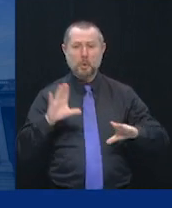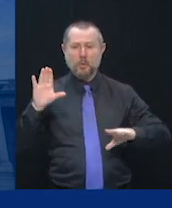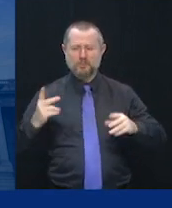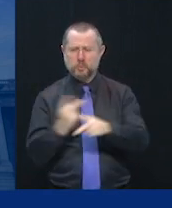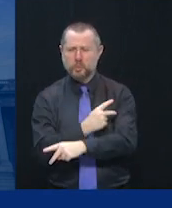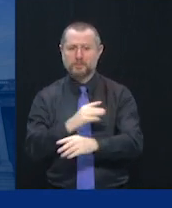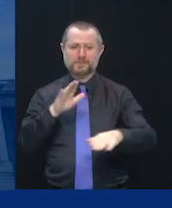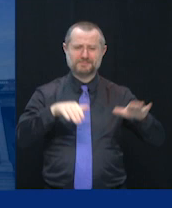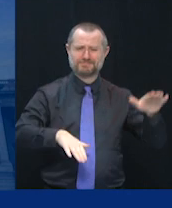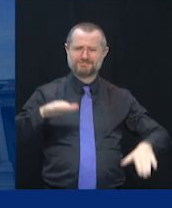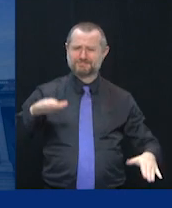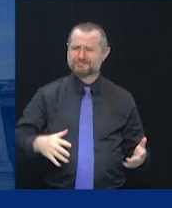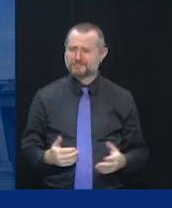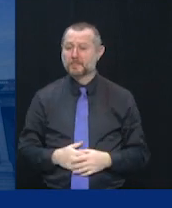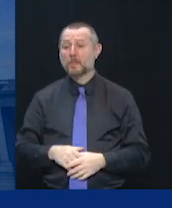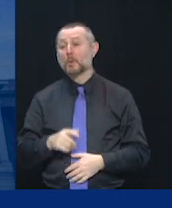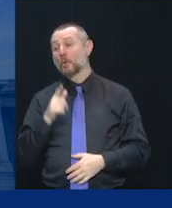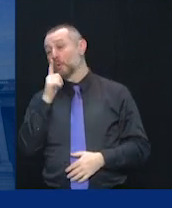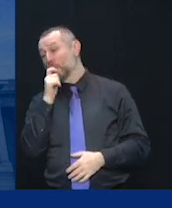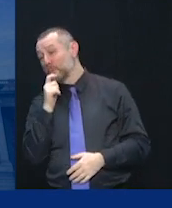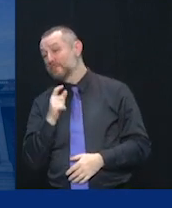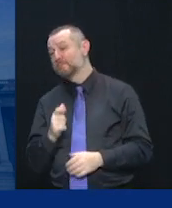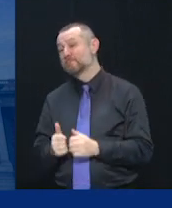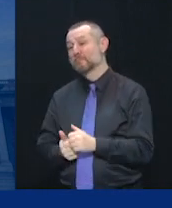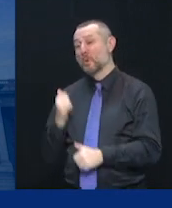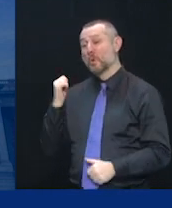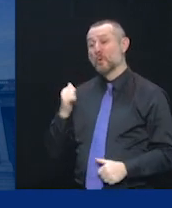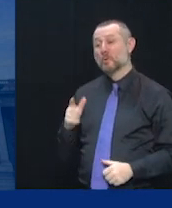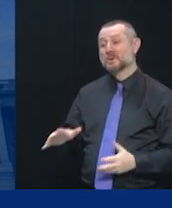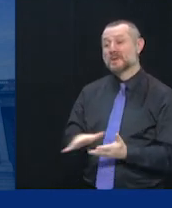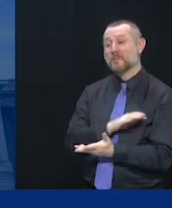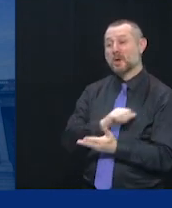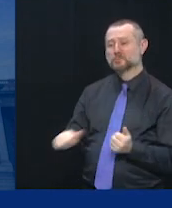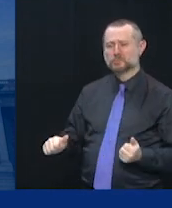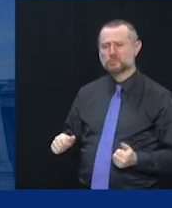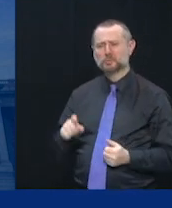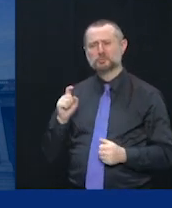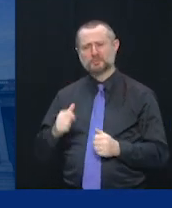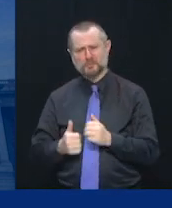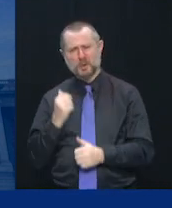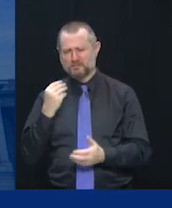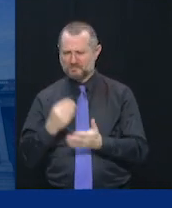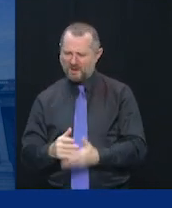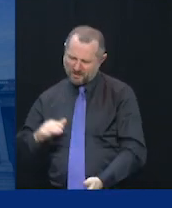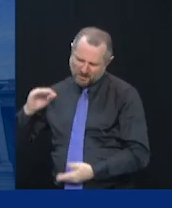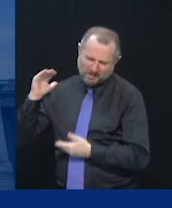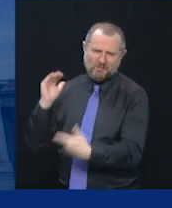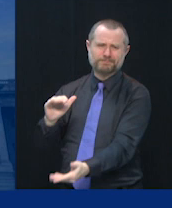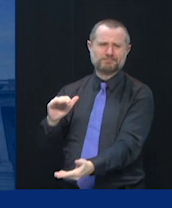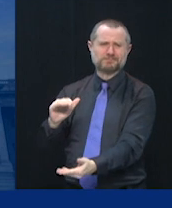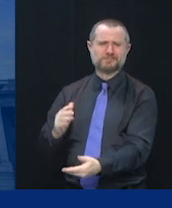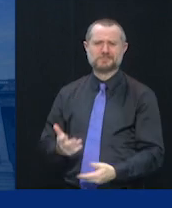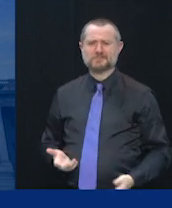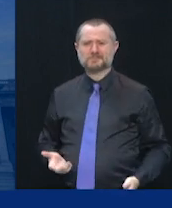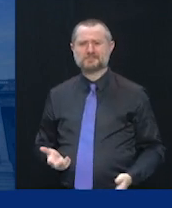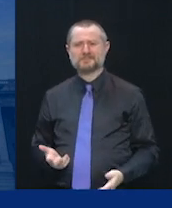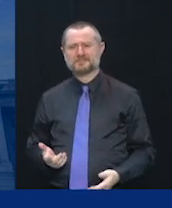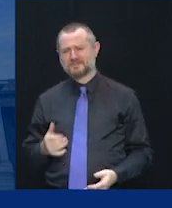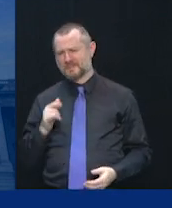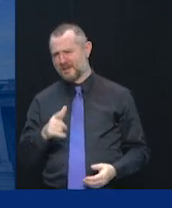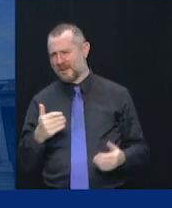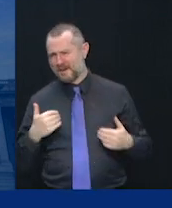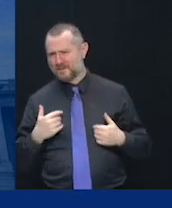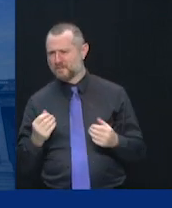The house that had more damage from the hurricane should have more funding because they have more repairs to